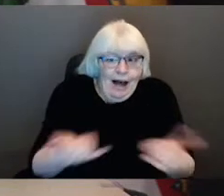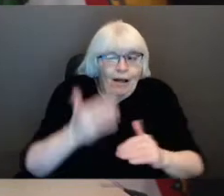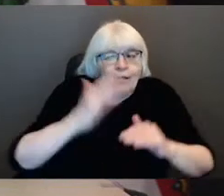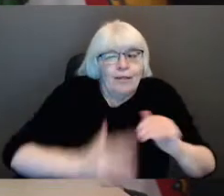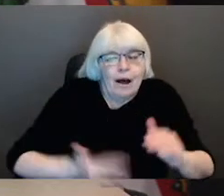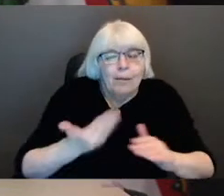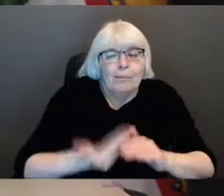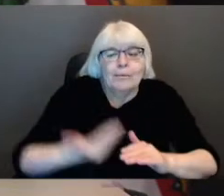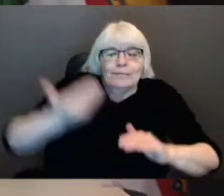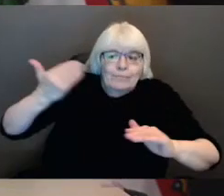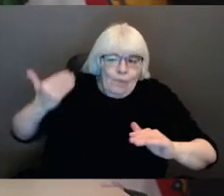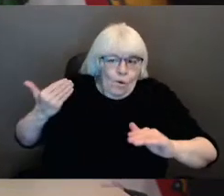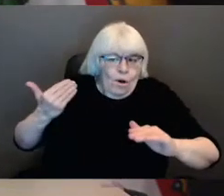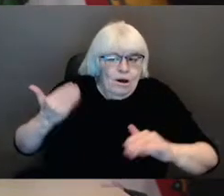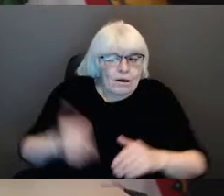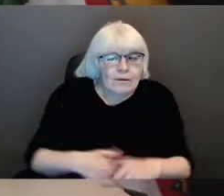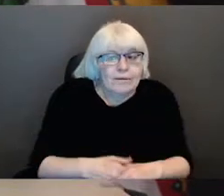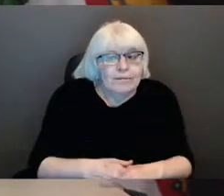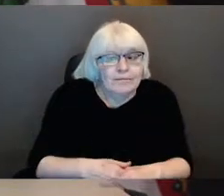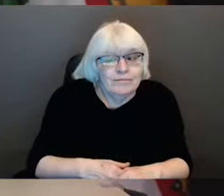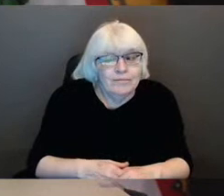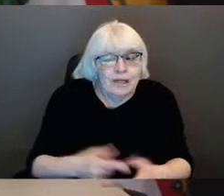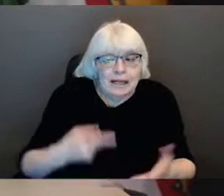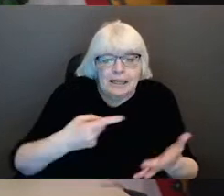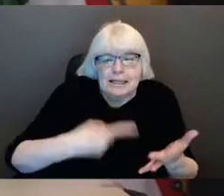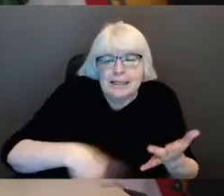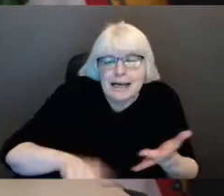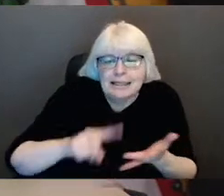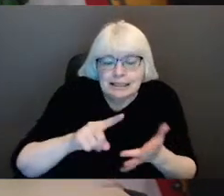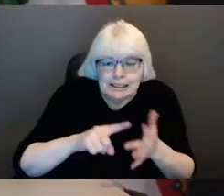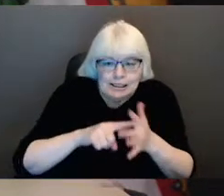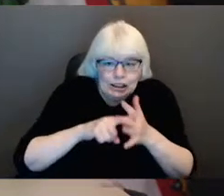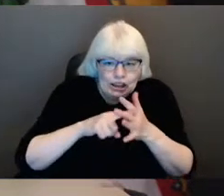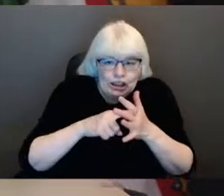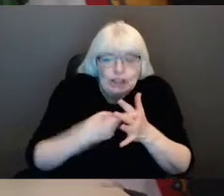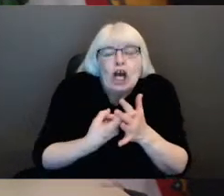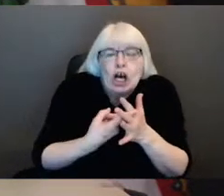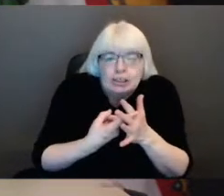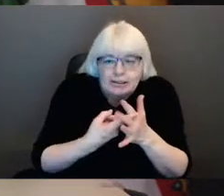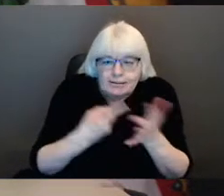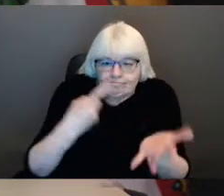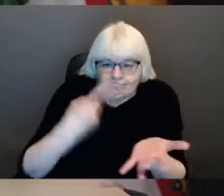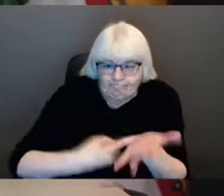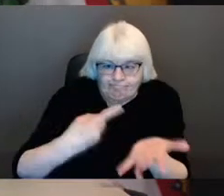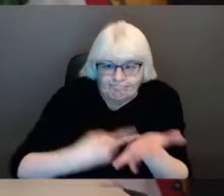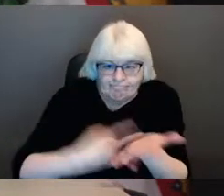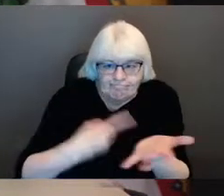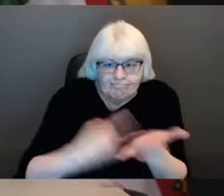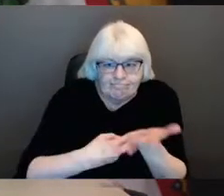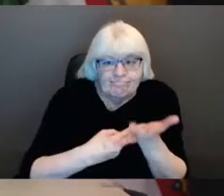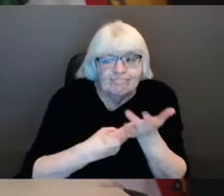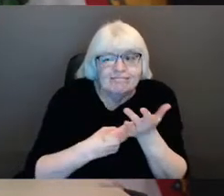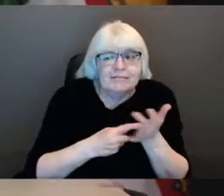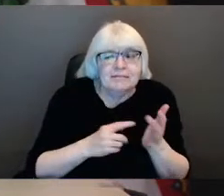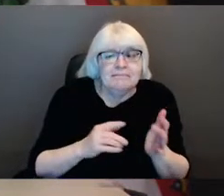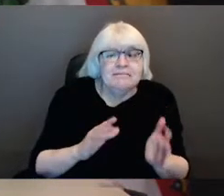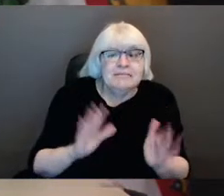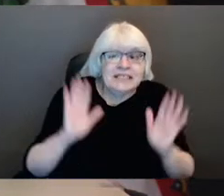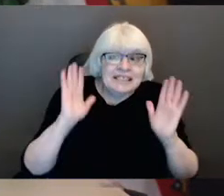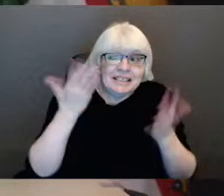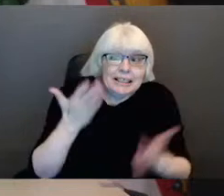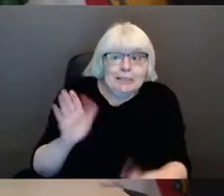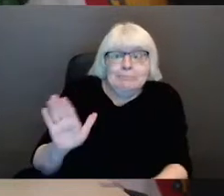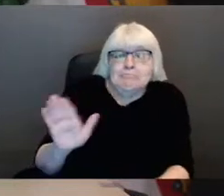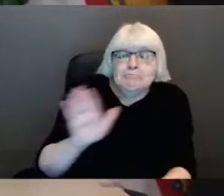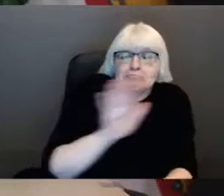to talk about how we ease our way out of that. There does seem to be information nationally that we've crested nationally, and